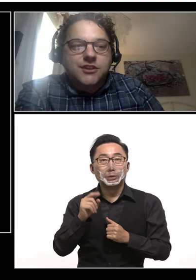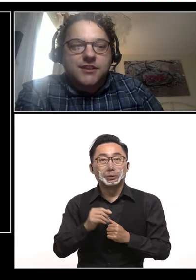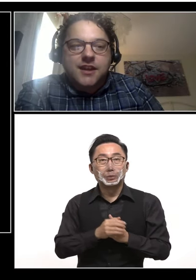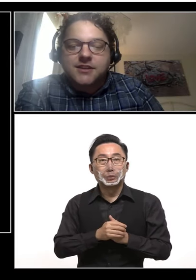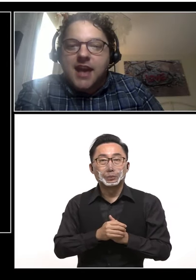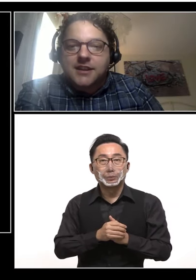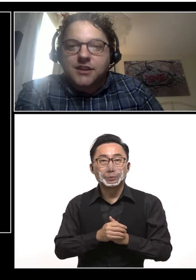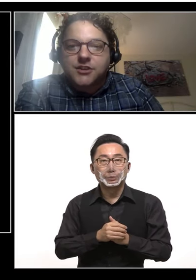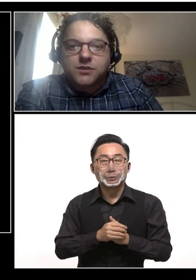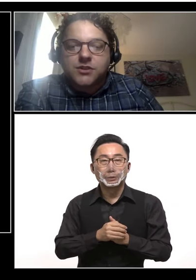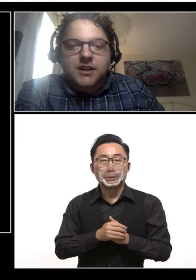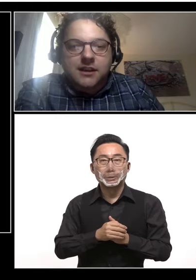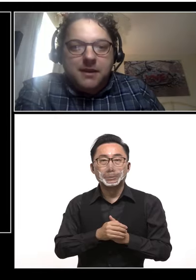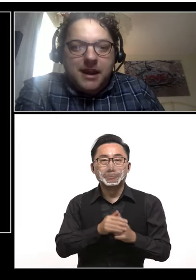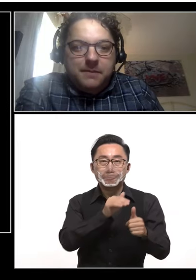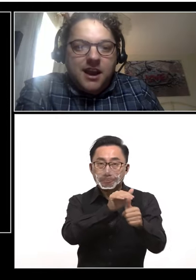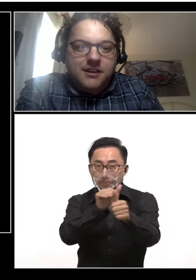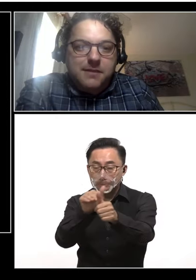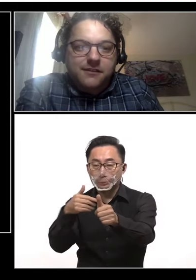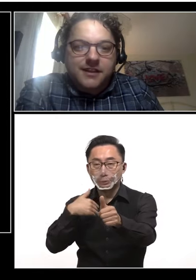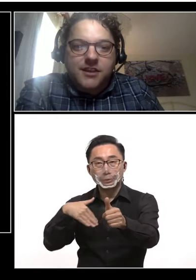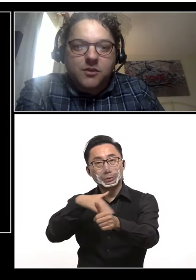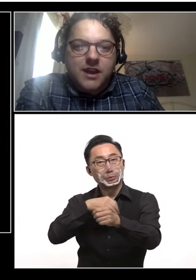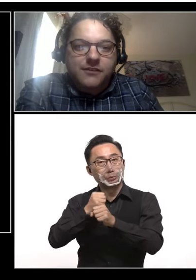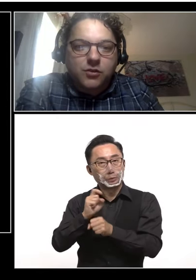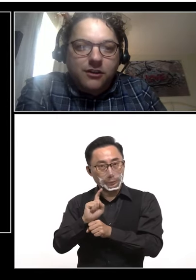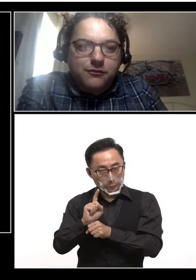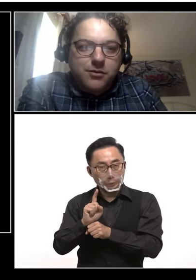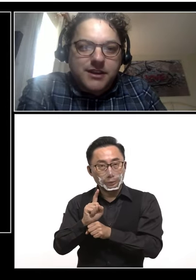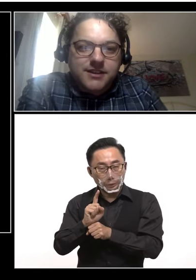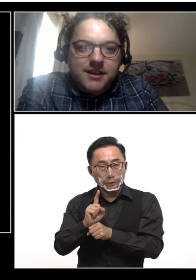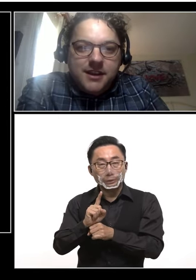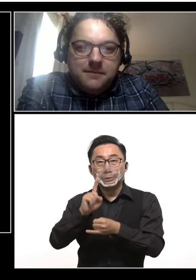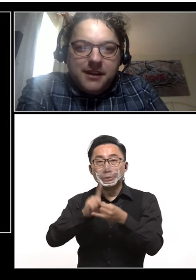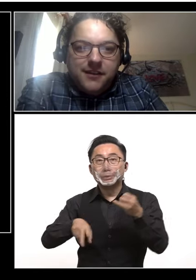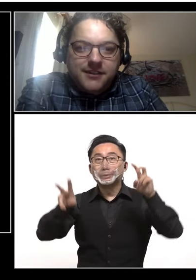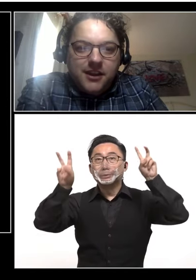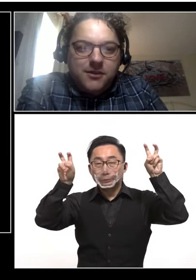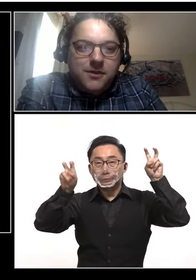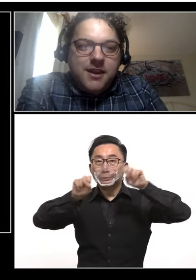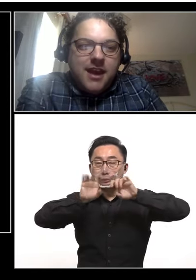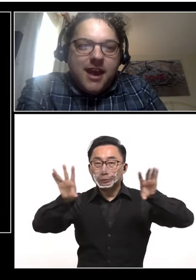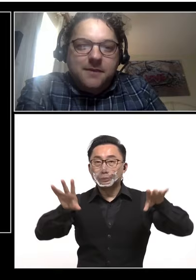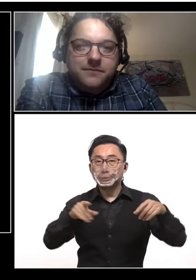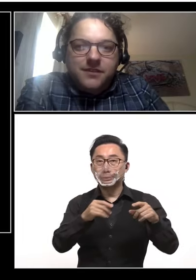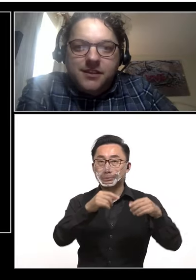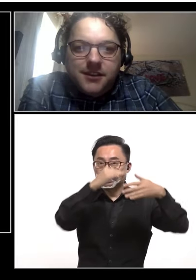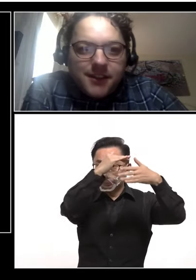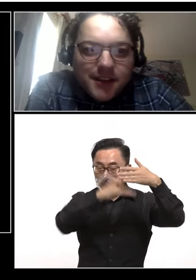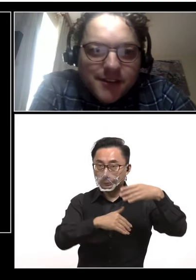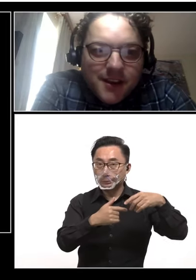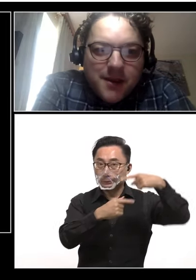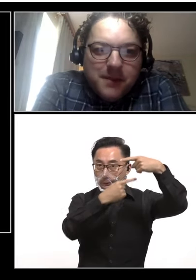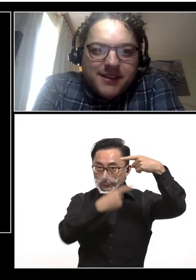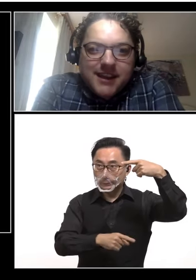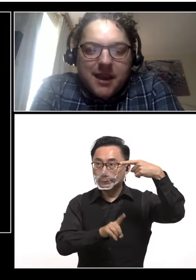just to end, I just want to talk a little bit about Epic Arts Manifesto. We have a 12-point manifesto. That